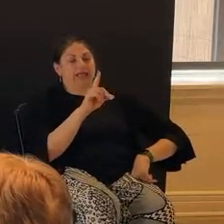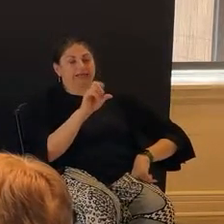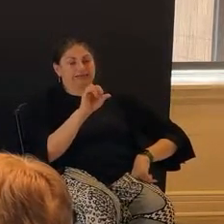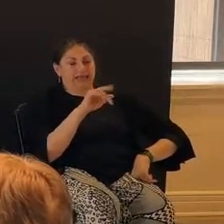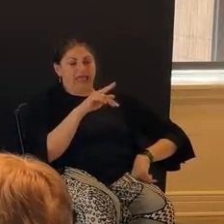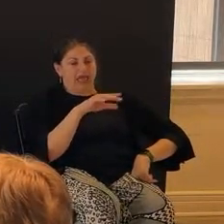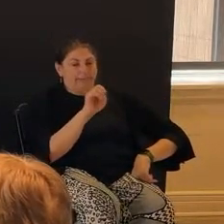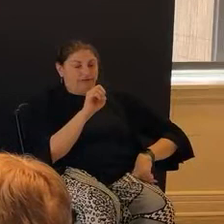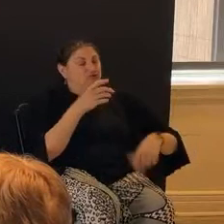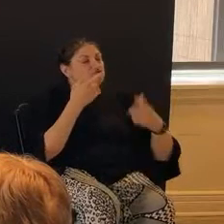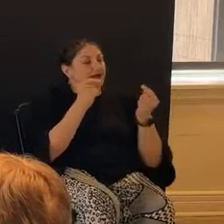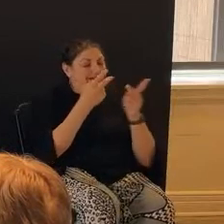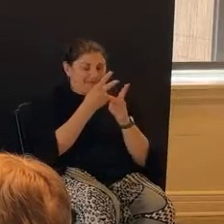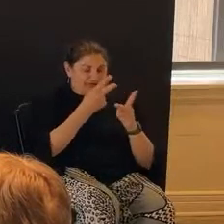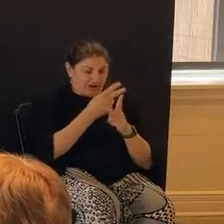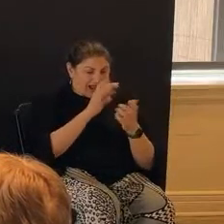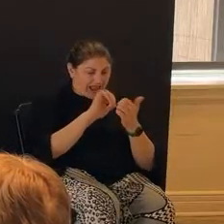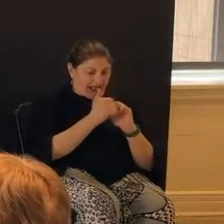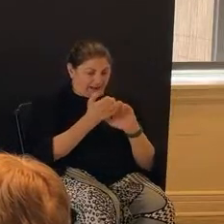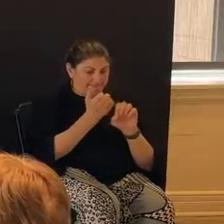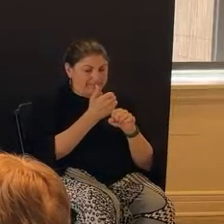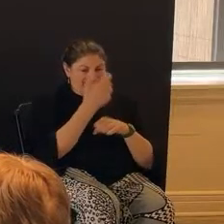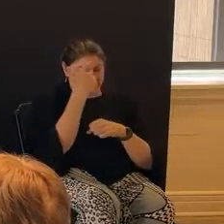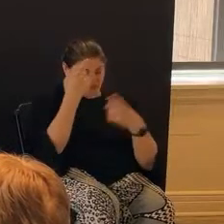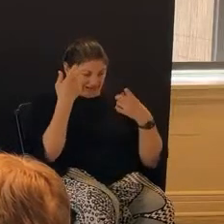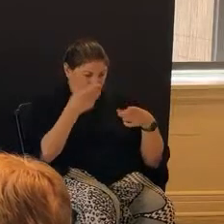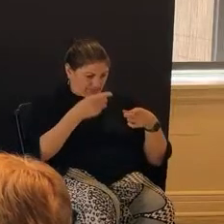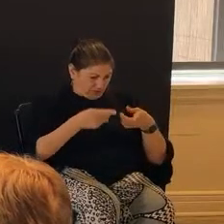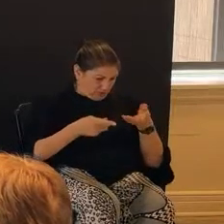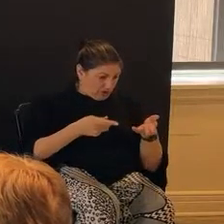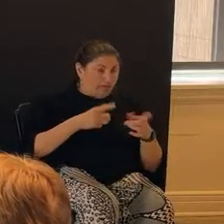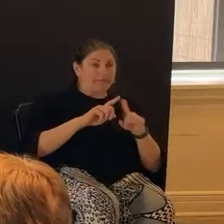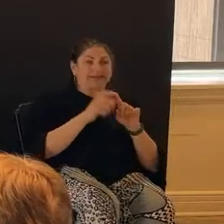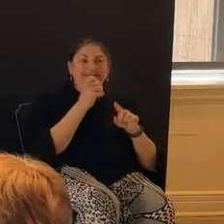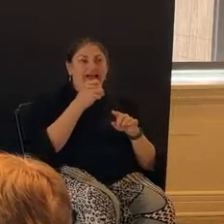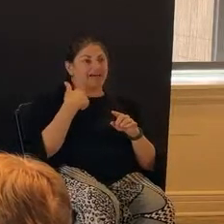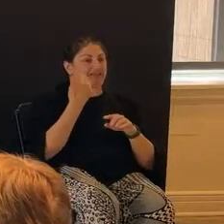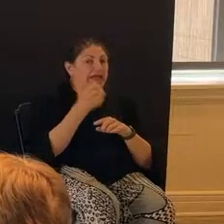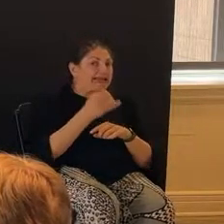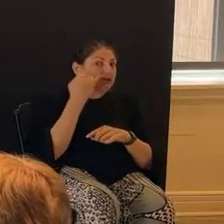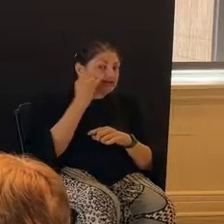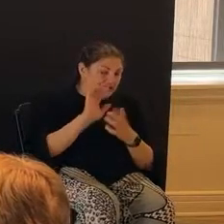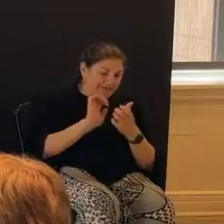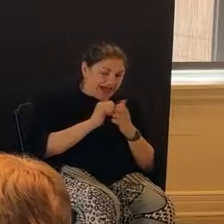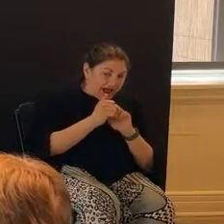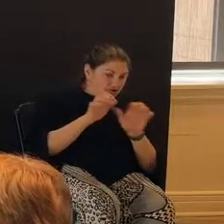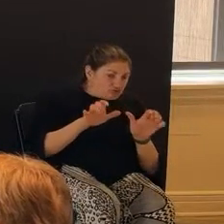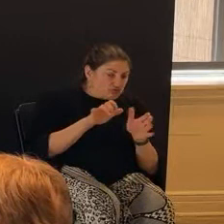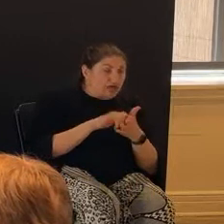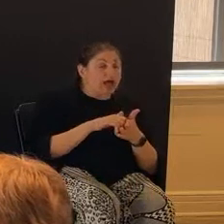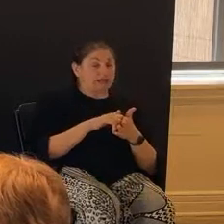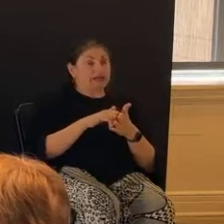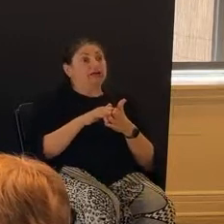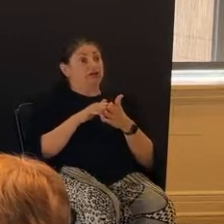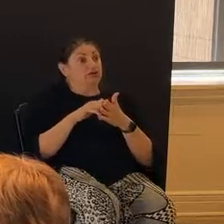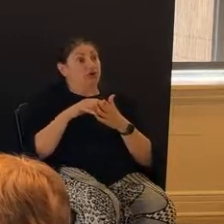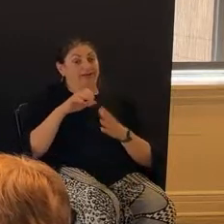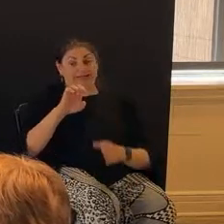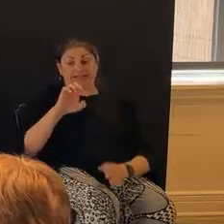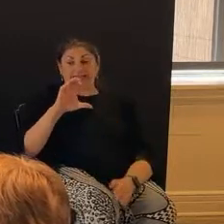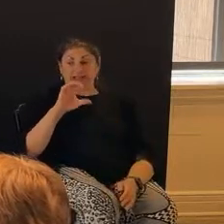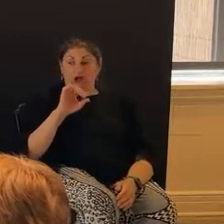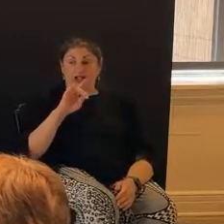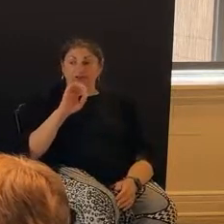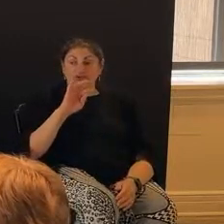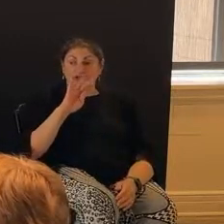having no idea how to do that, because, you know, ecologists had been excited at the prospect of an eruption. It would give them a chance to answer